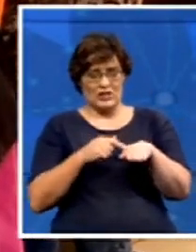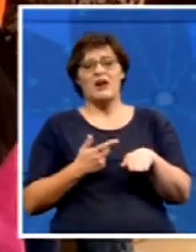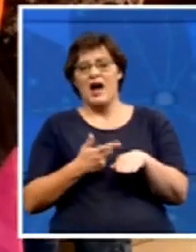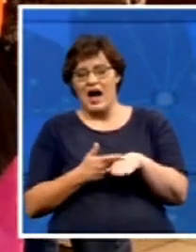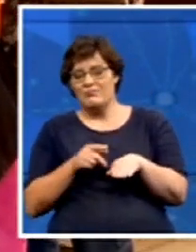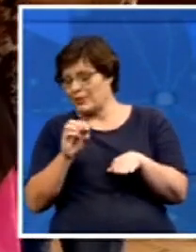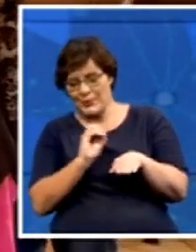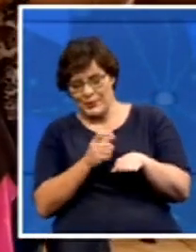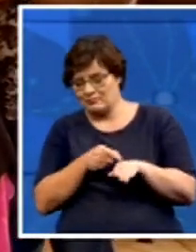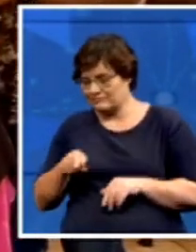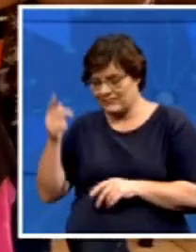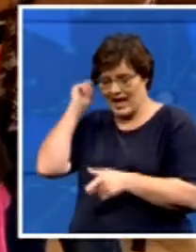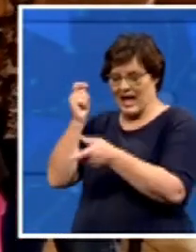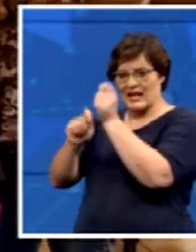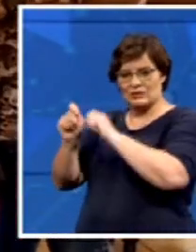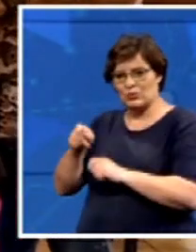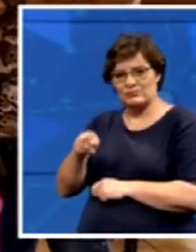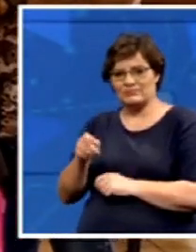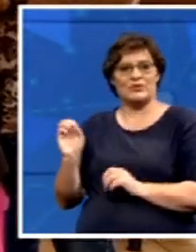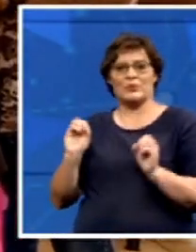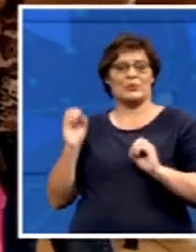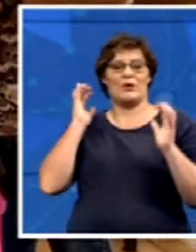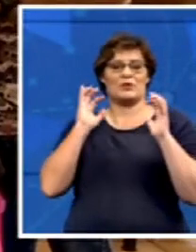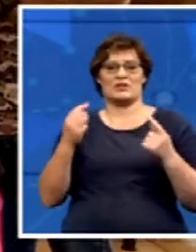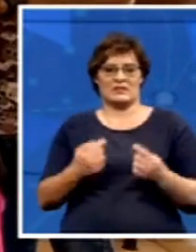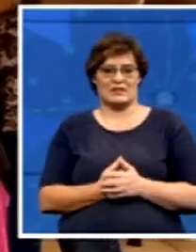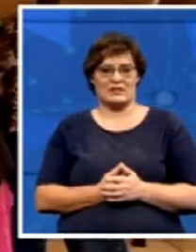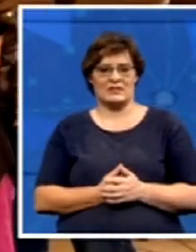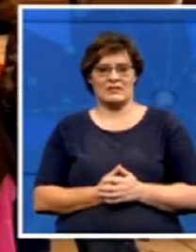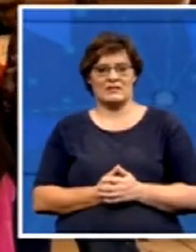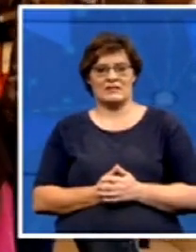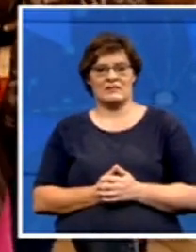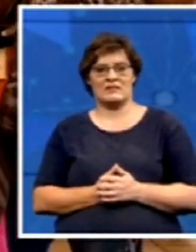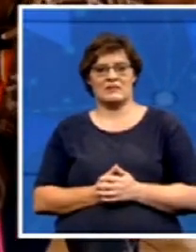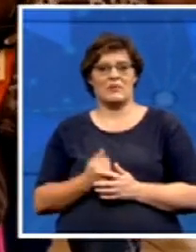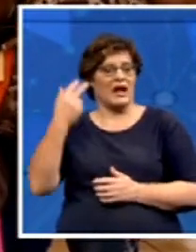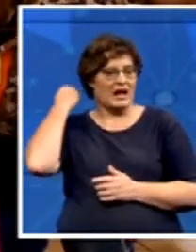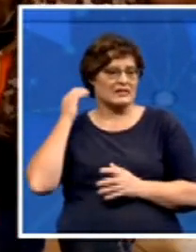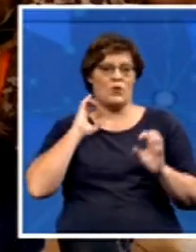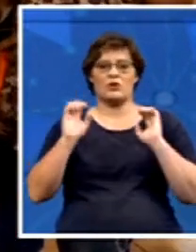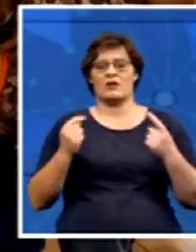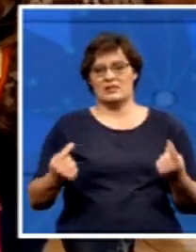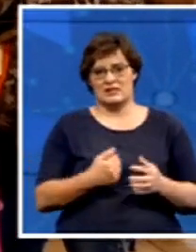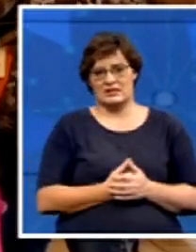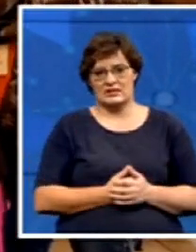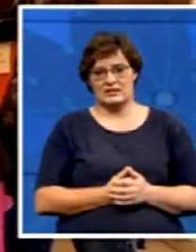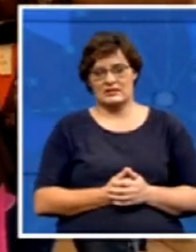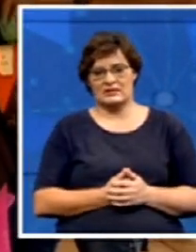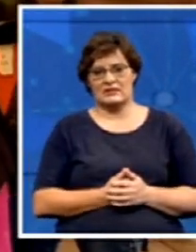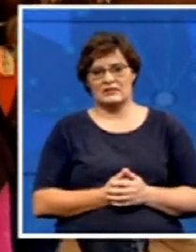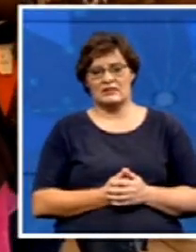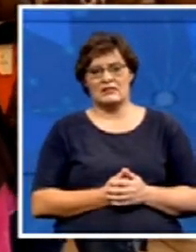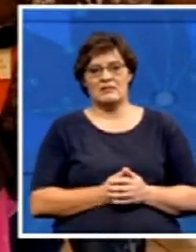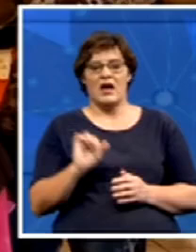gentleman who's just here behind me, he won't be able to wash his hair after getting his hair cut. That car wash there, they're turning away some